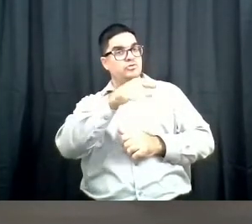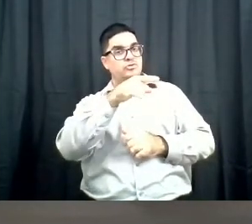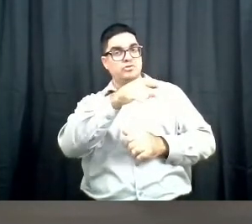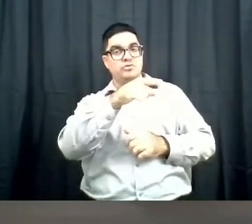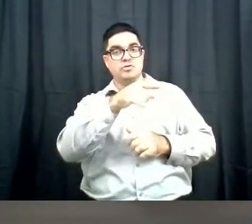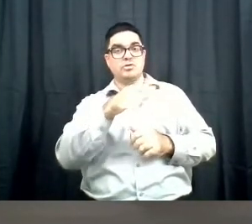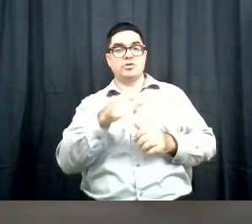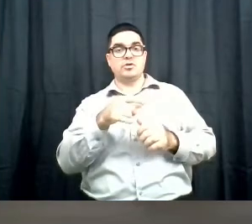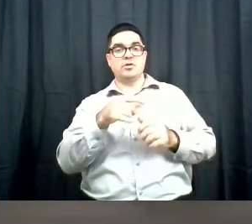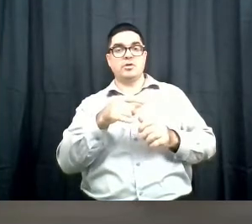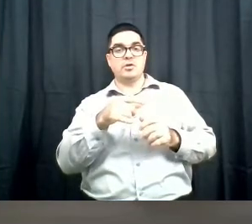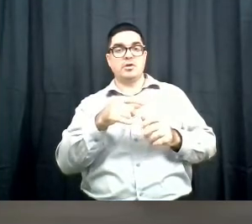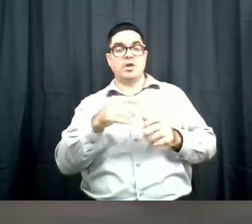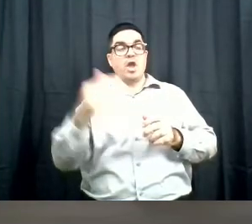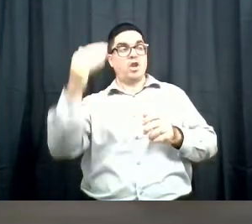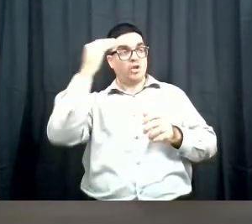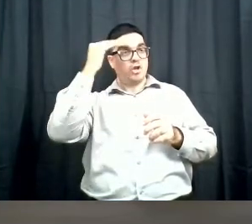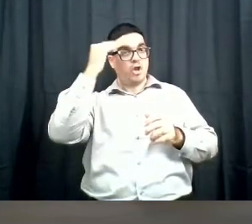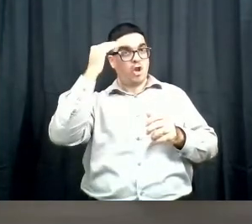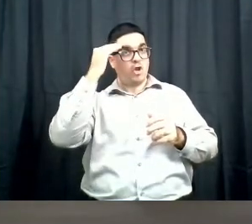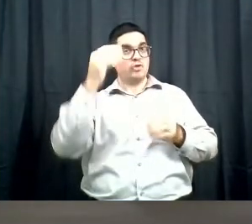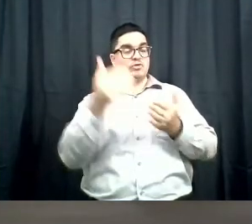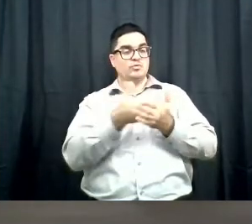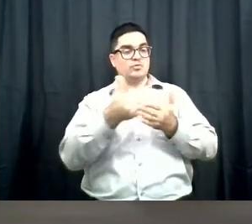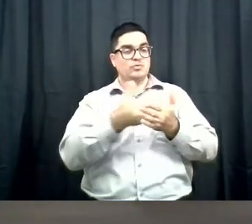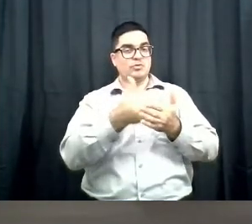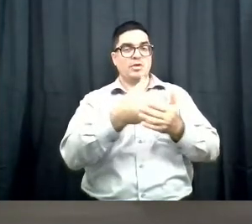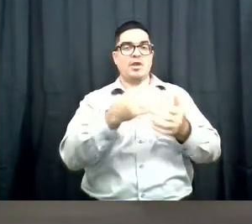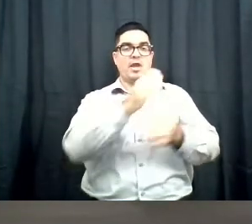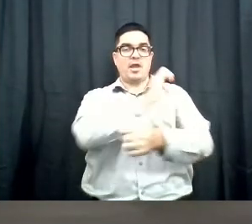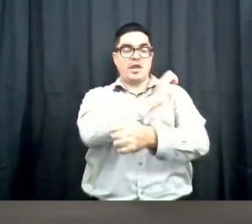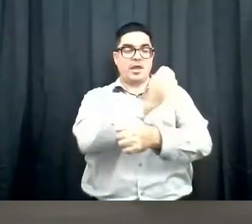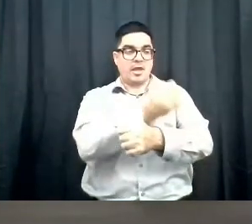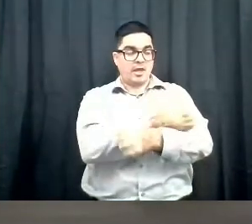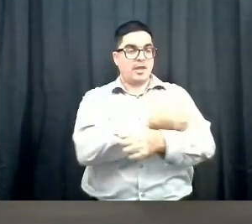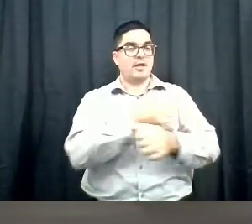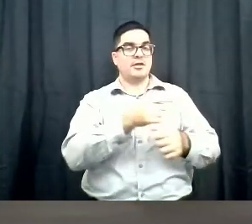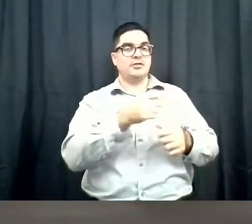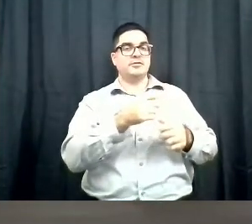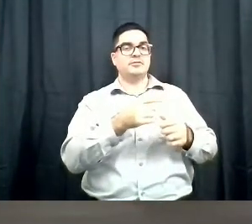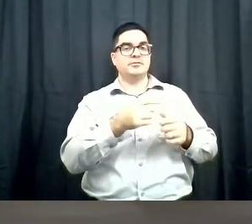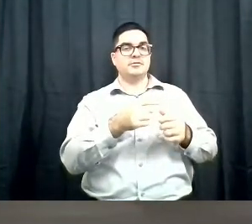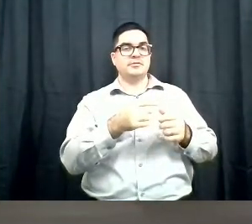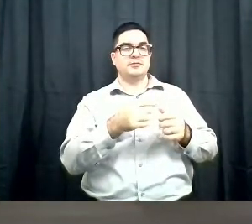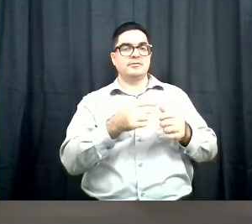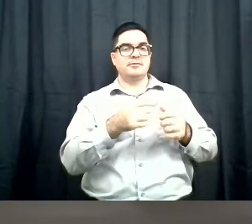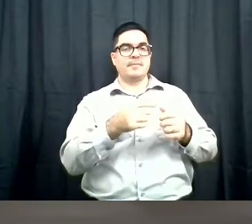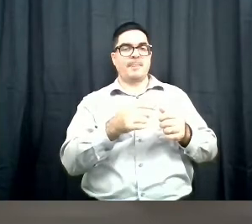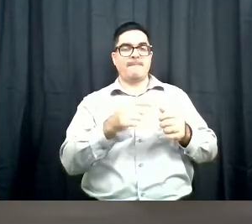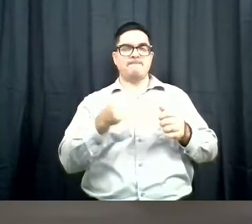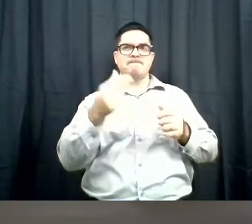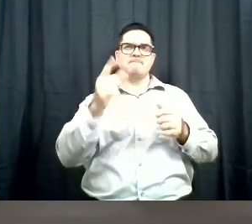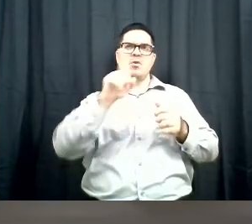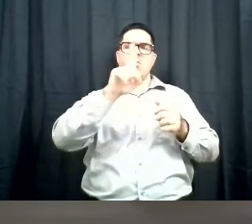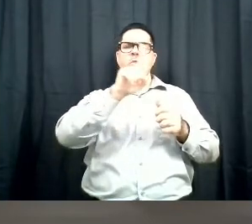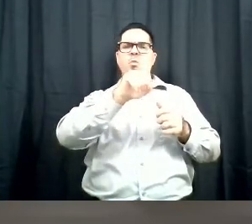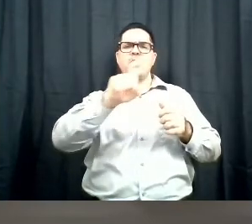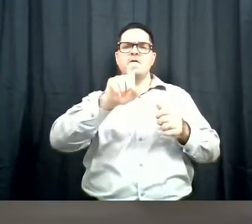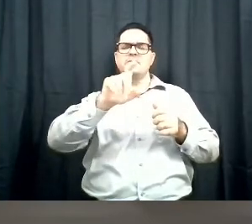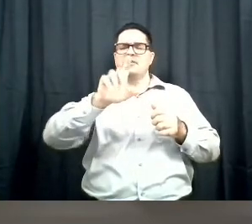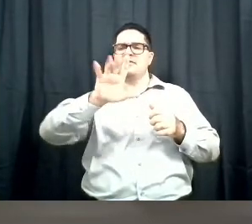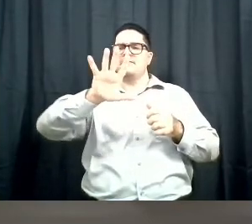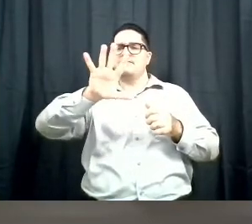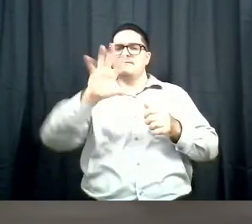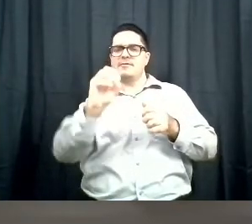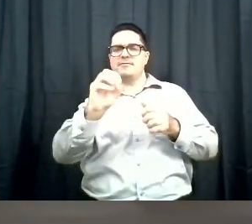PREB. I was shocked when she unilaterally decided to reduce the first round of solar projects to 150 megawatts instead of the